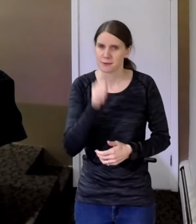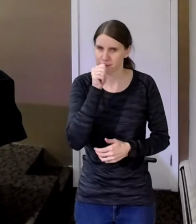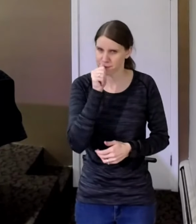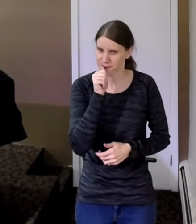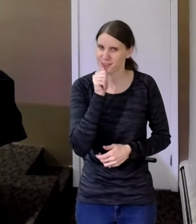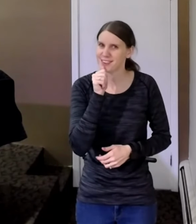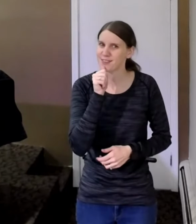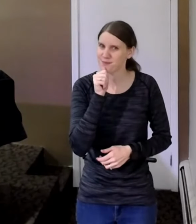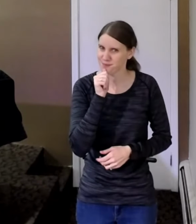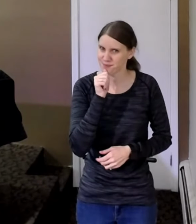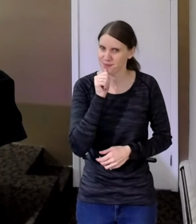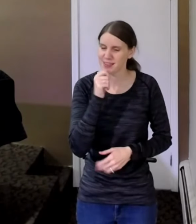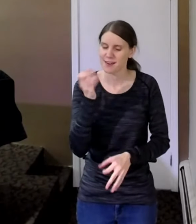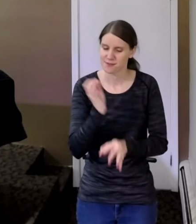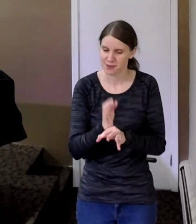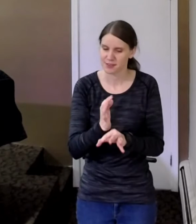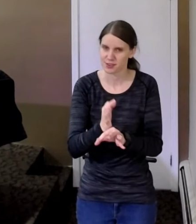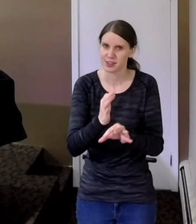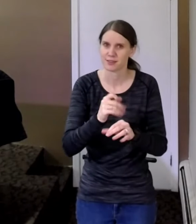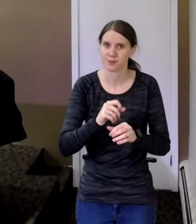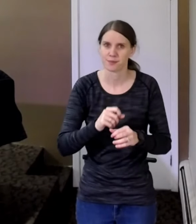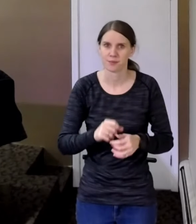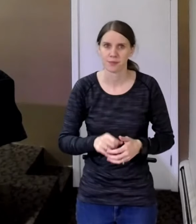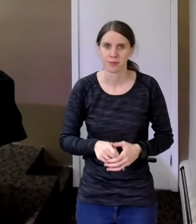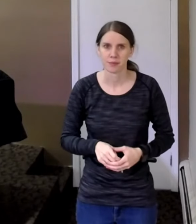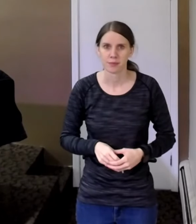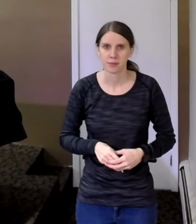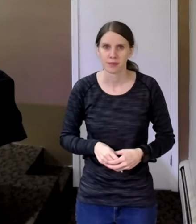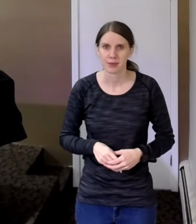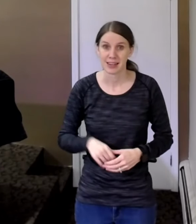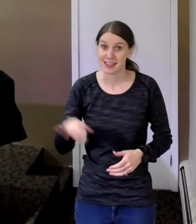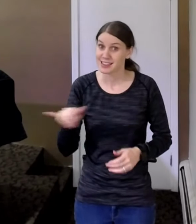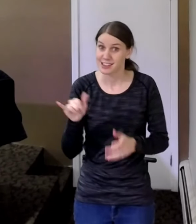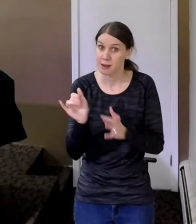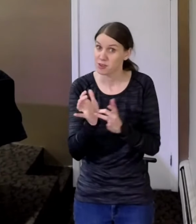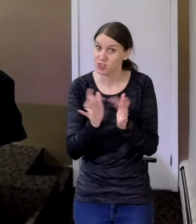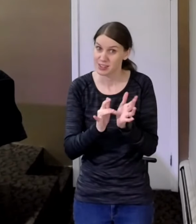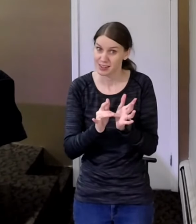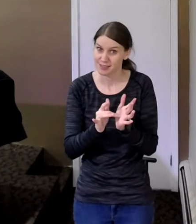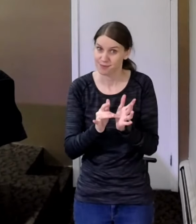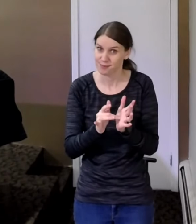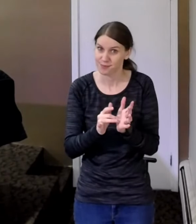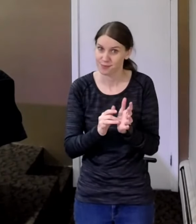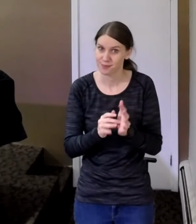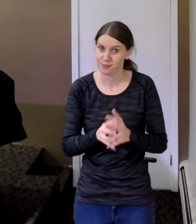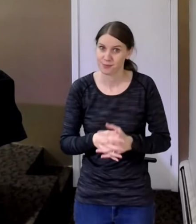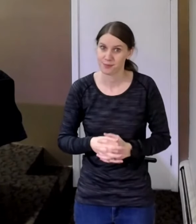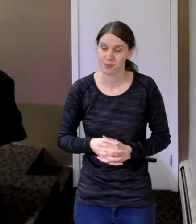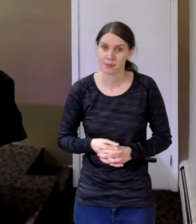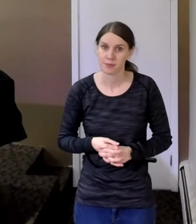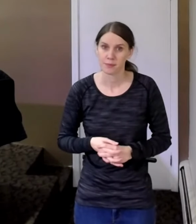endurance, faithfulness that Jesus had.